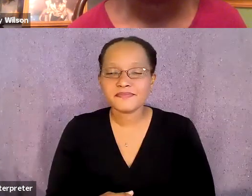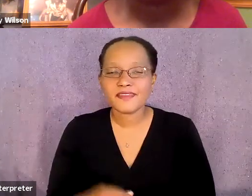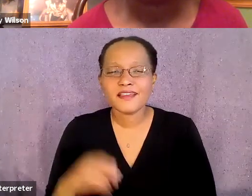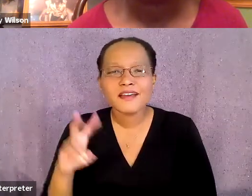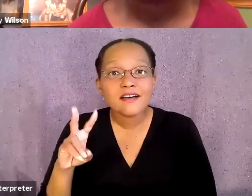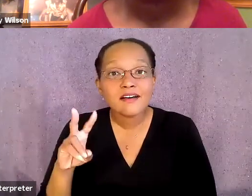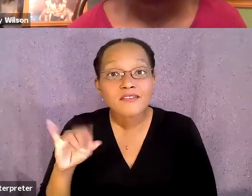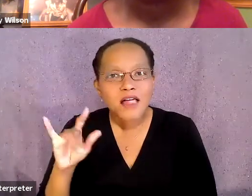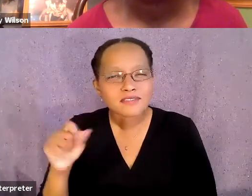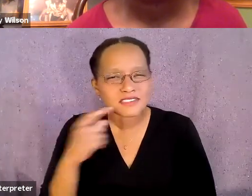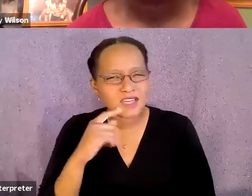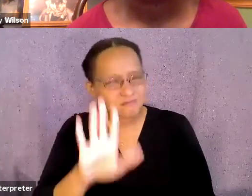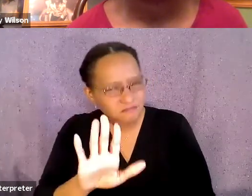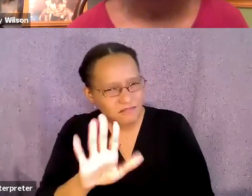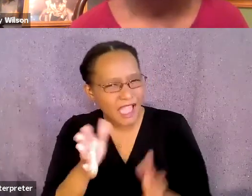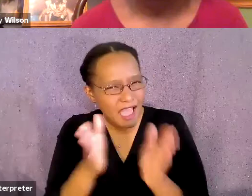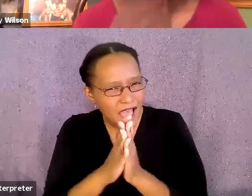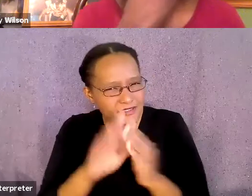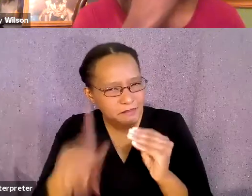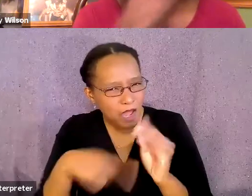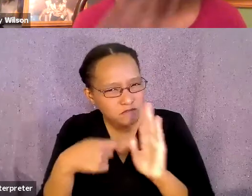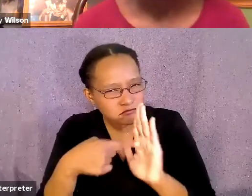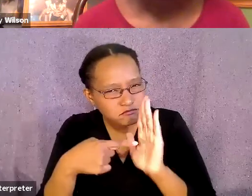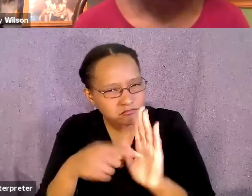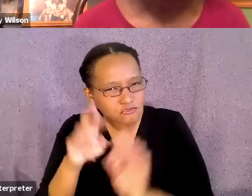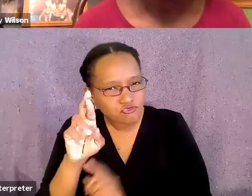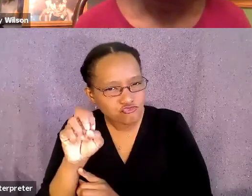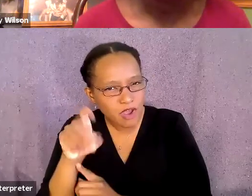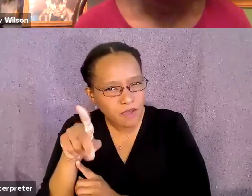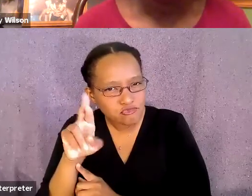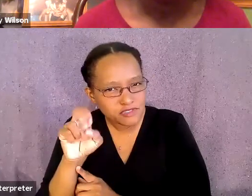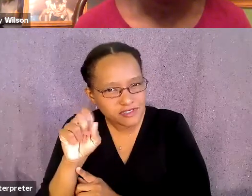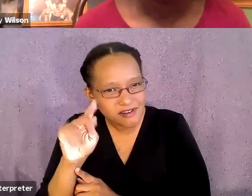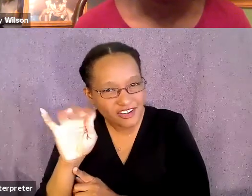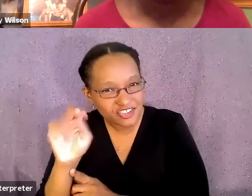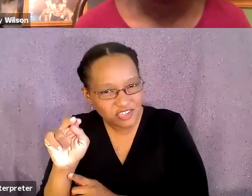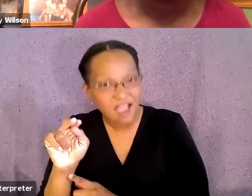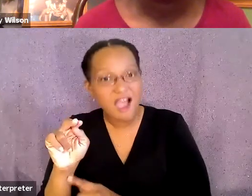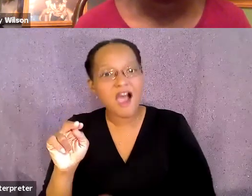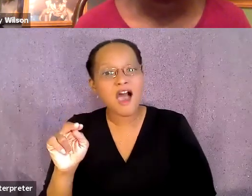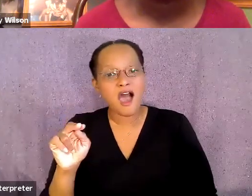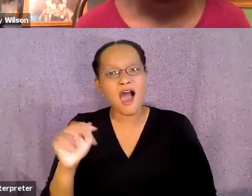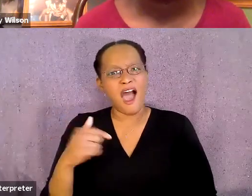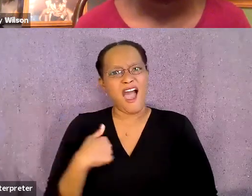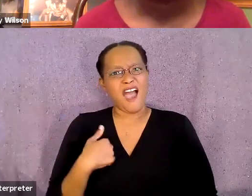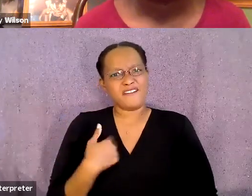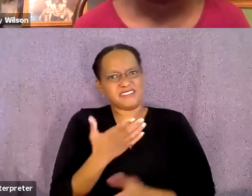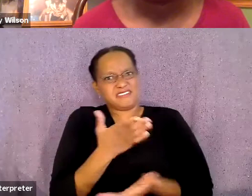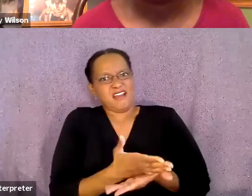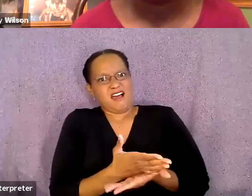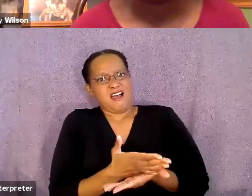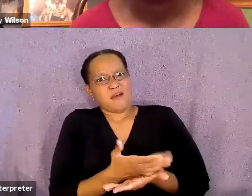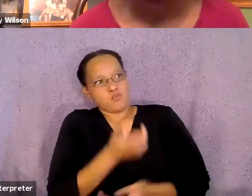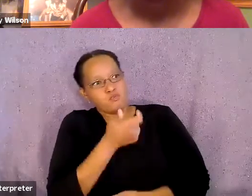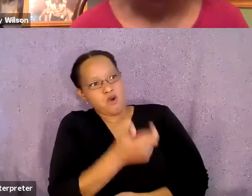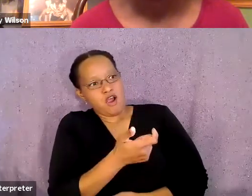Keah, about representation, because I have stopped watching disability representation that is white male